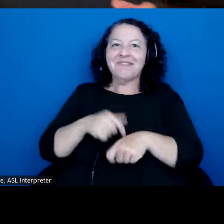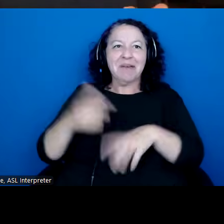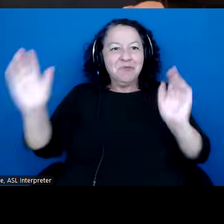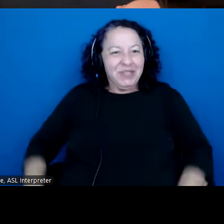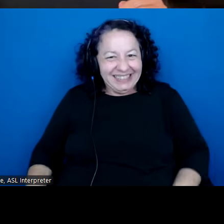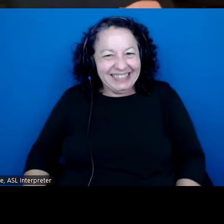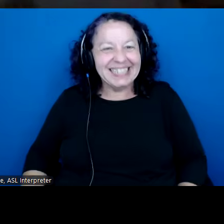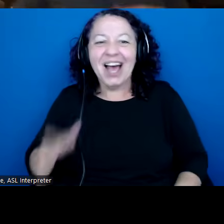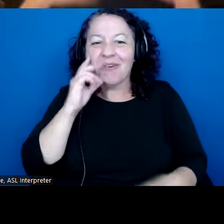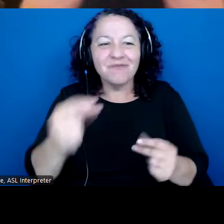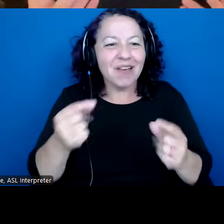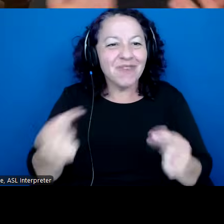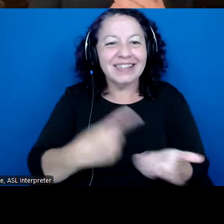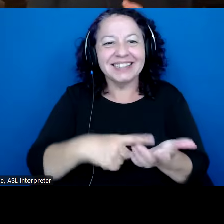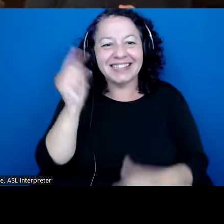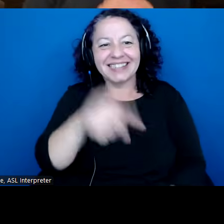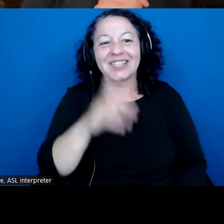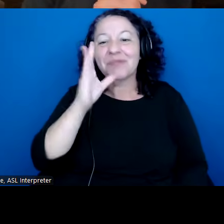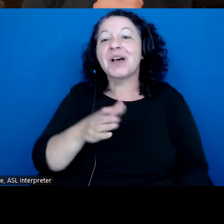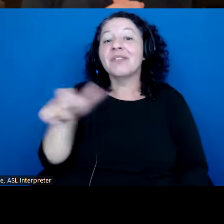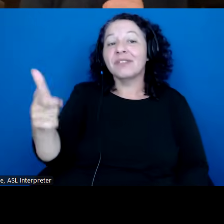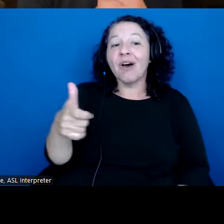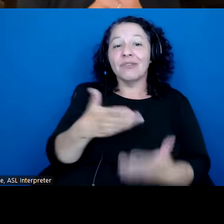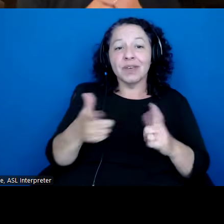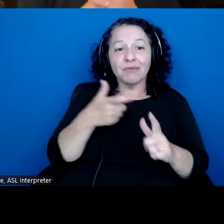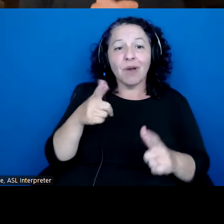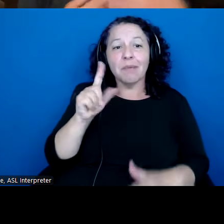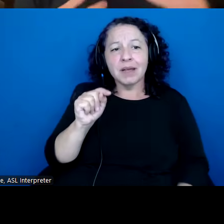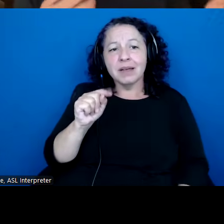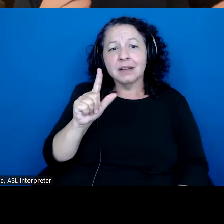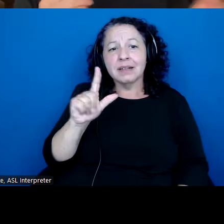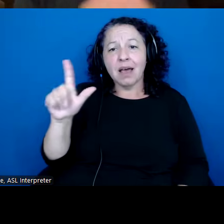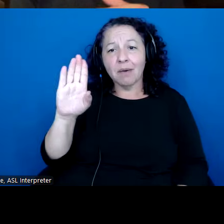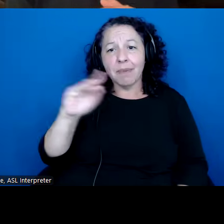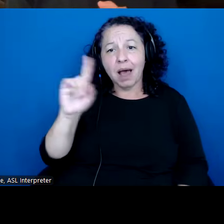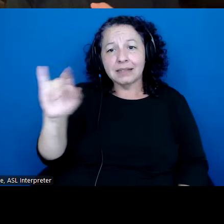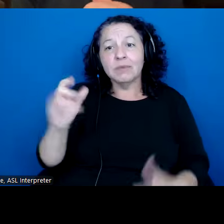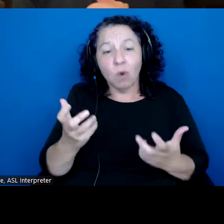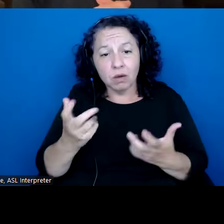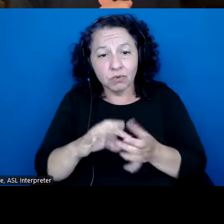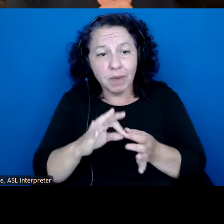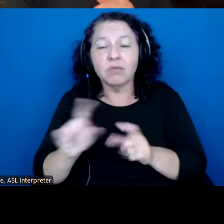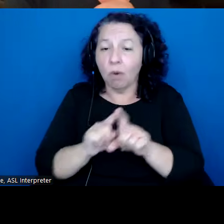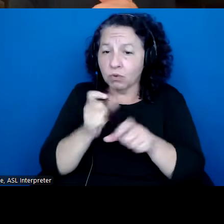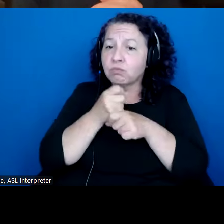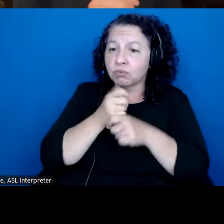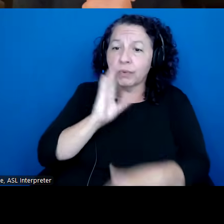I'll go very quickly through this part. The other thing from Tel Bazi that I wanted to mention is that they also brewed some beer back in the day,